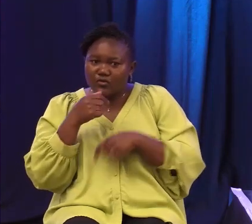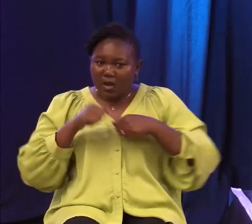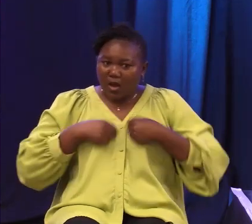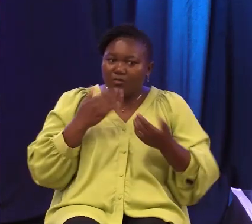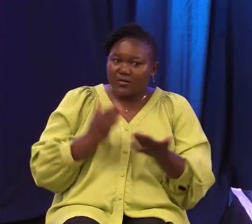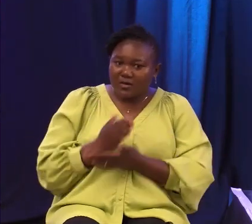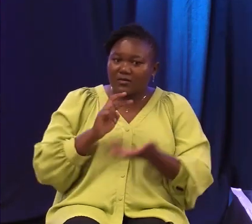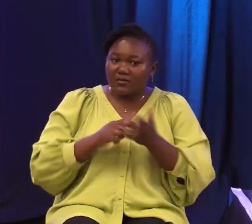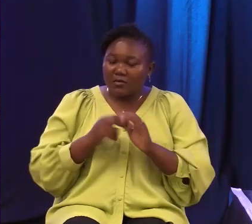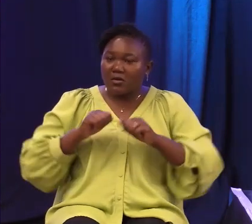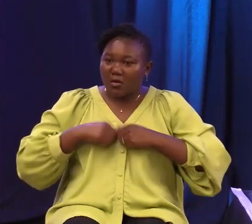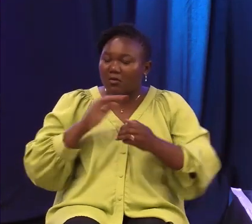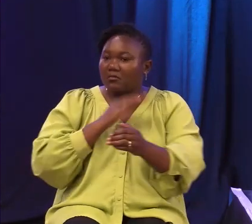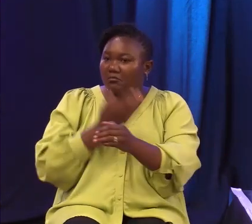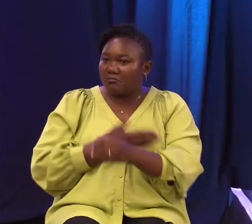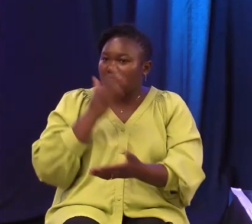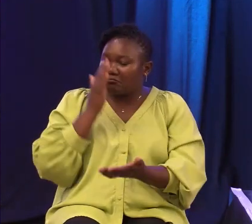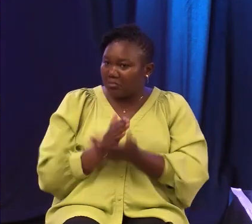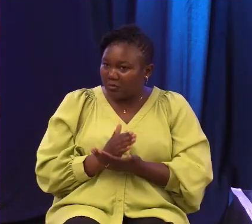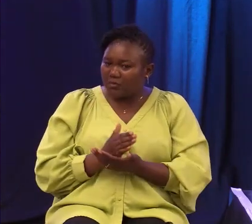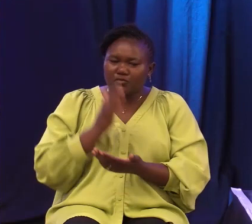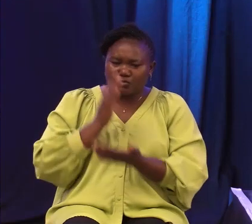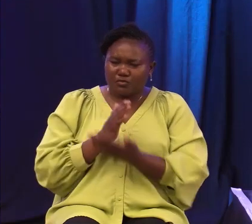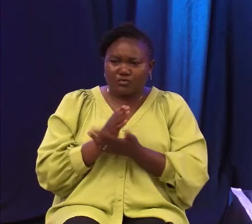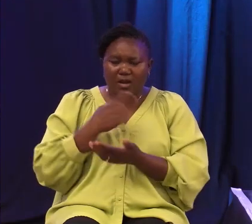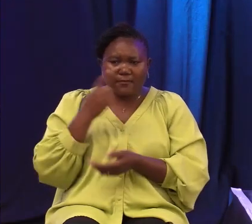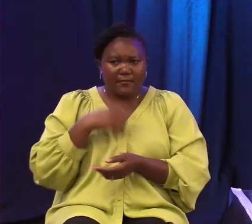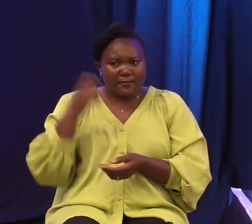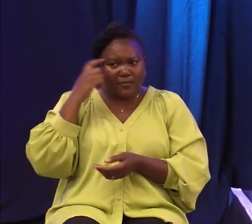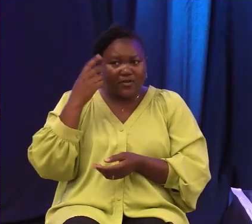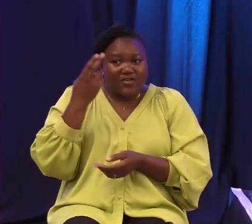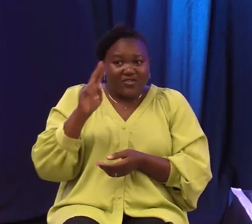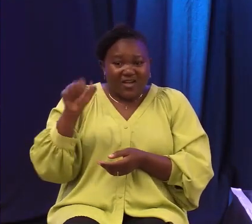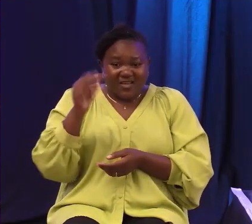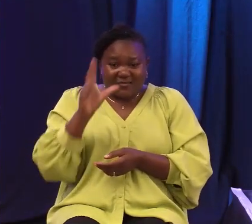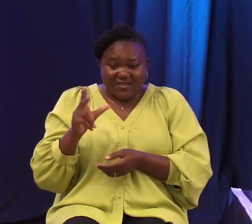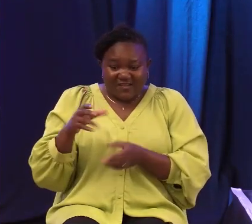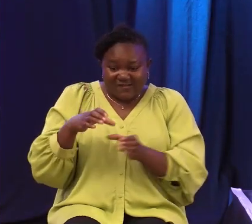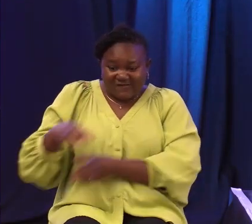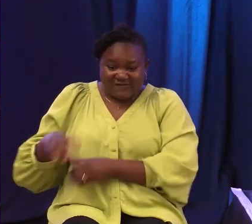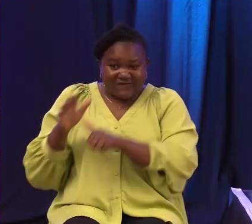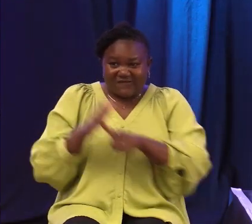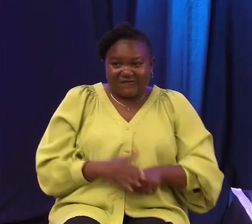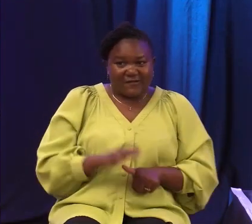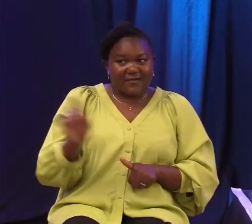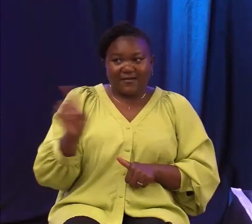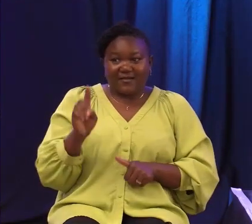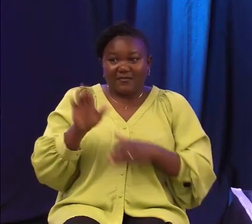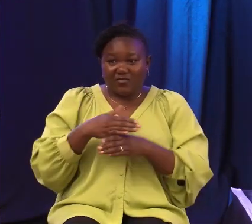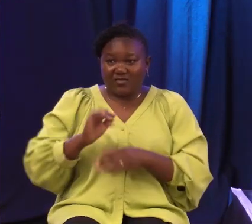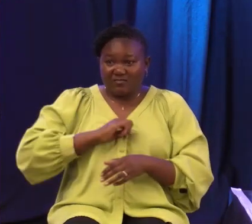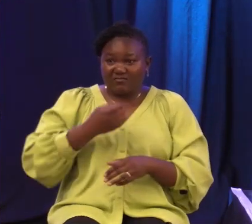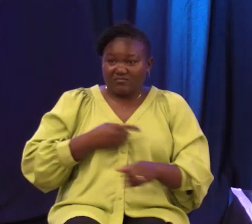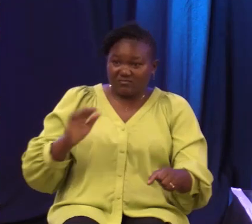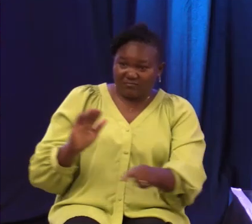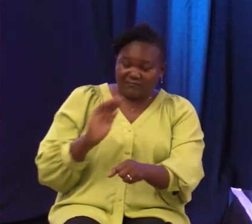our superpowers, and I truly believe they are. So we shouldn't let anybody violate our rights because they are our